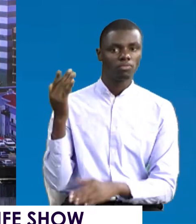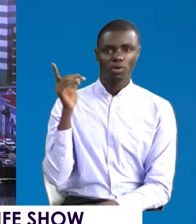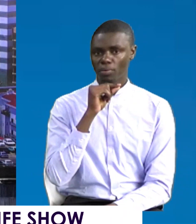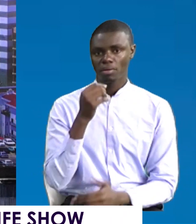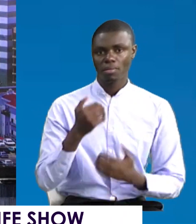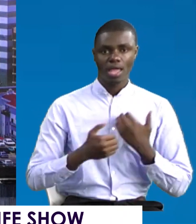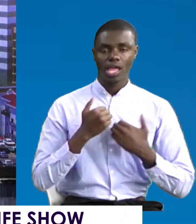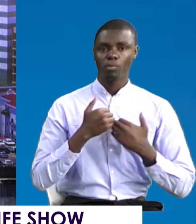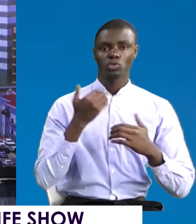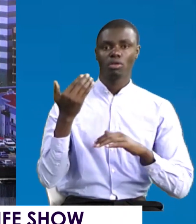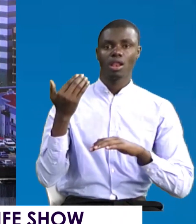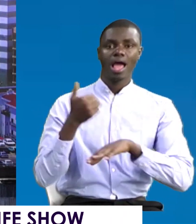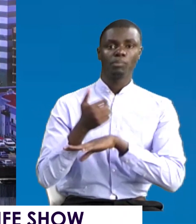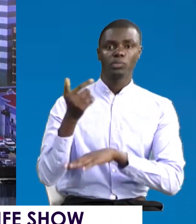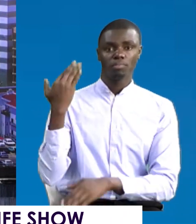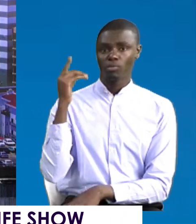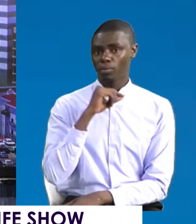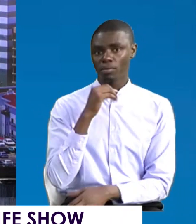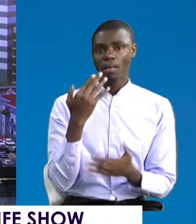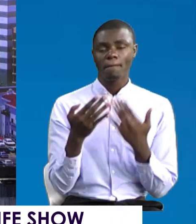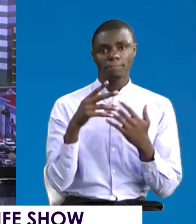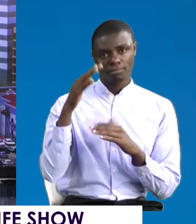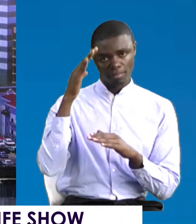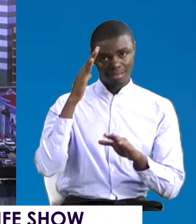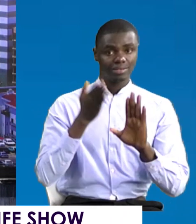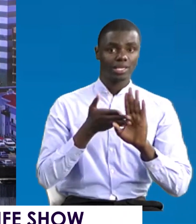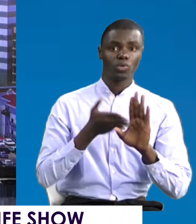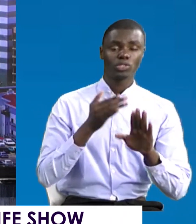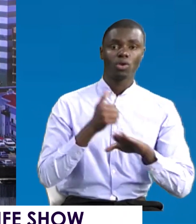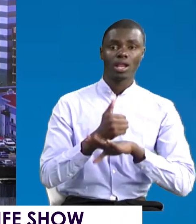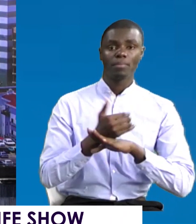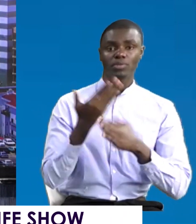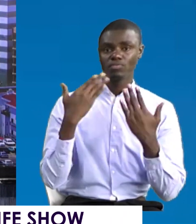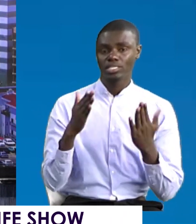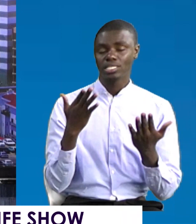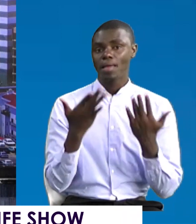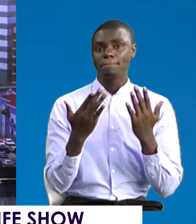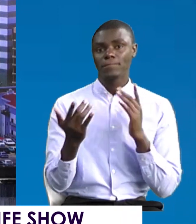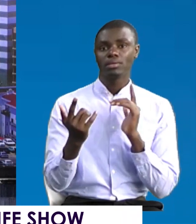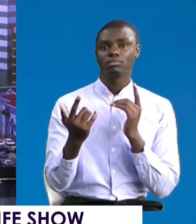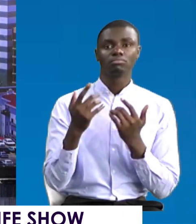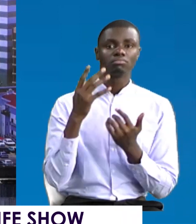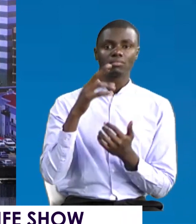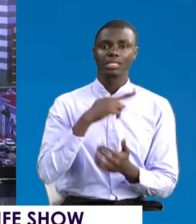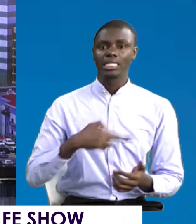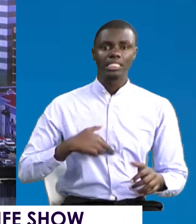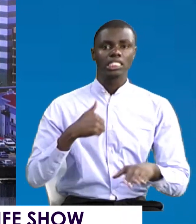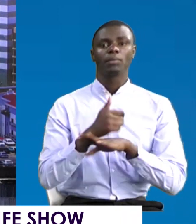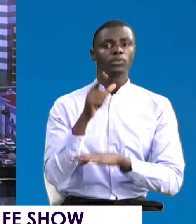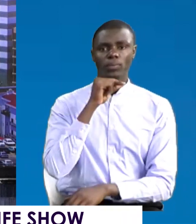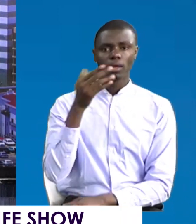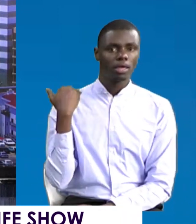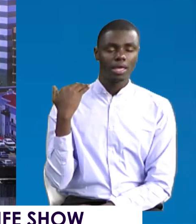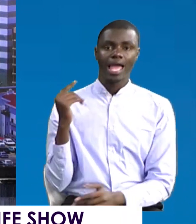emotional abuse. You may have encountered psychological abuse. You may even have encountered religious abuse. Unless